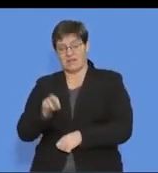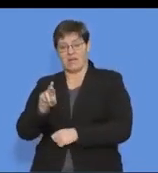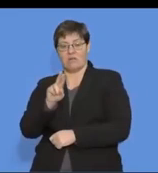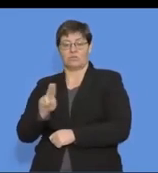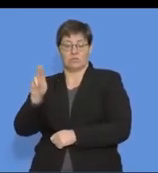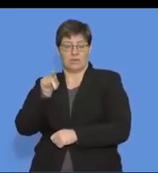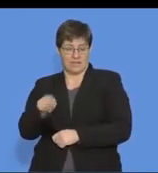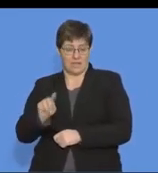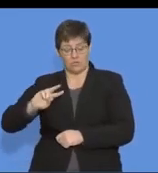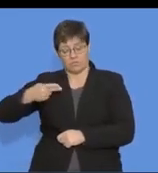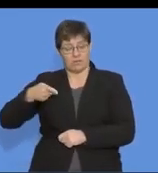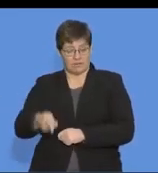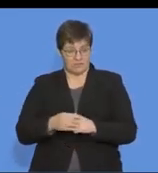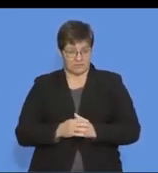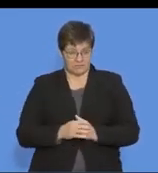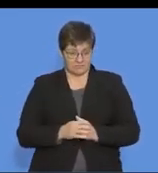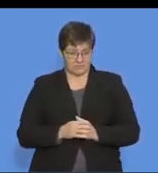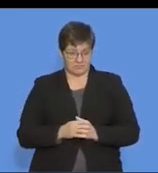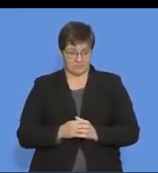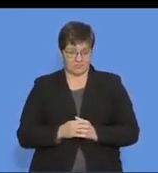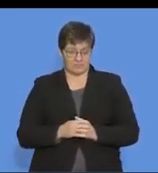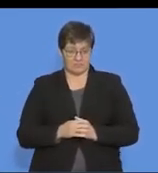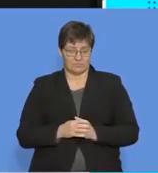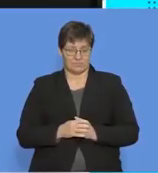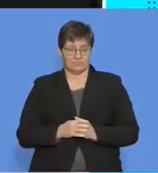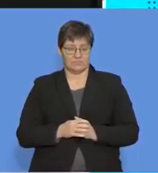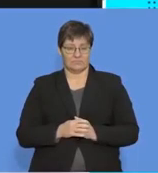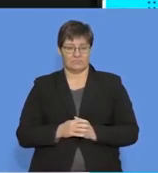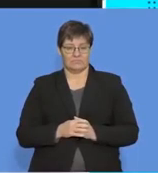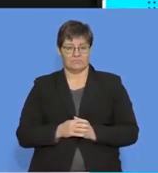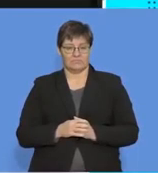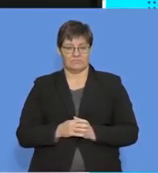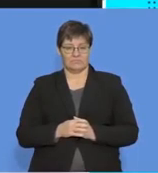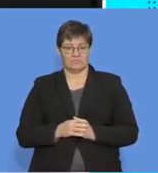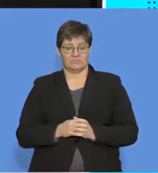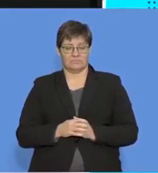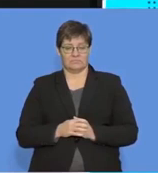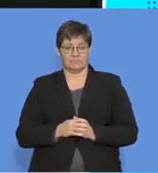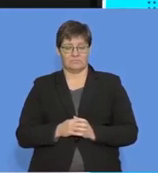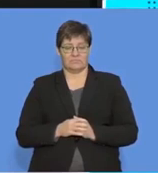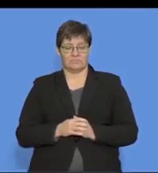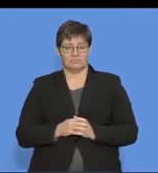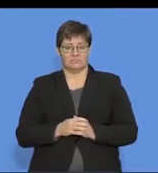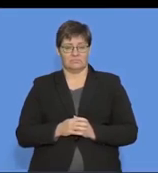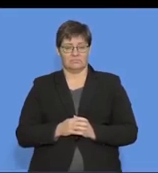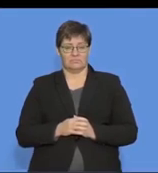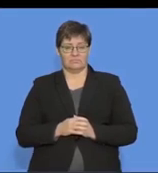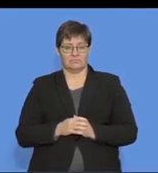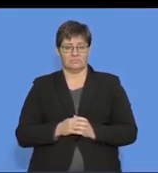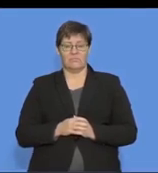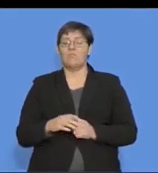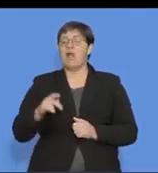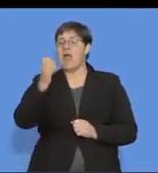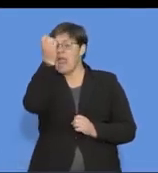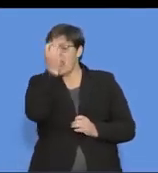electrostatic force and the reciprocal of the square of the distance, right? Okay. And then we want to